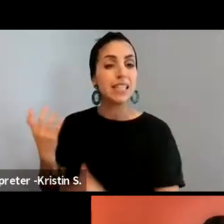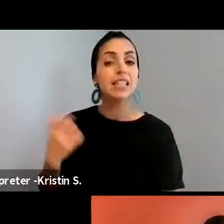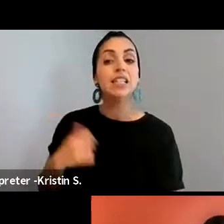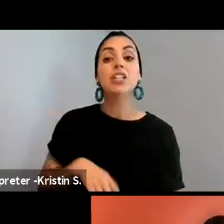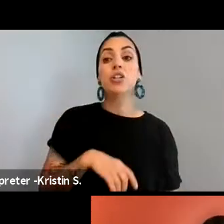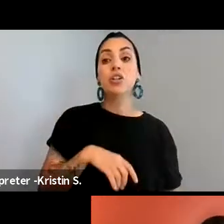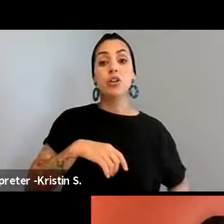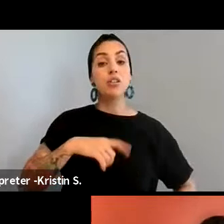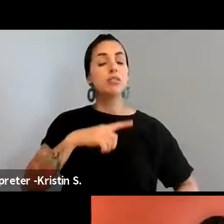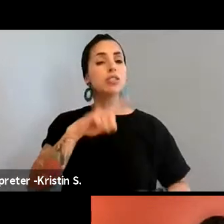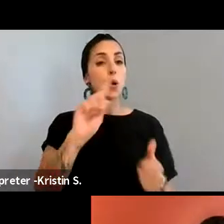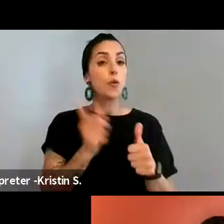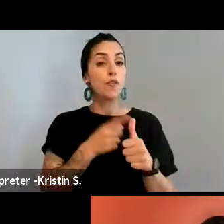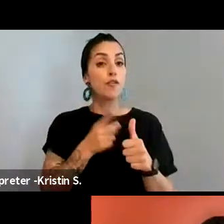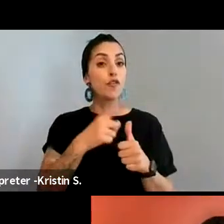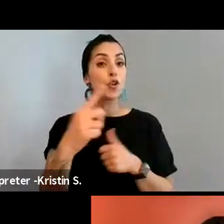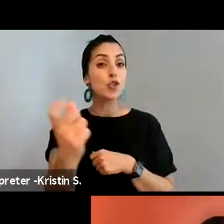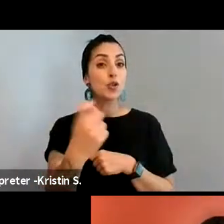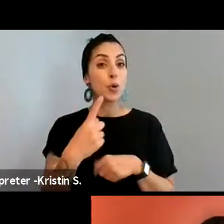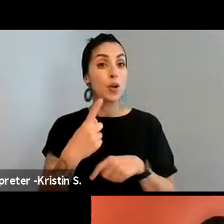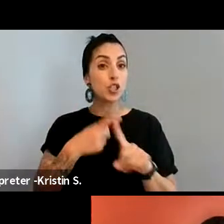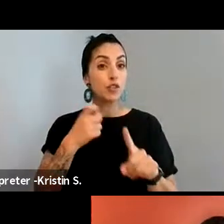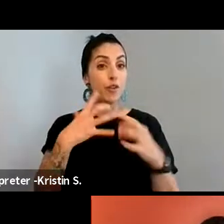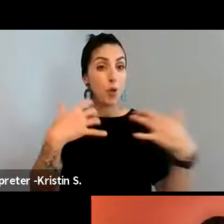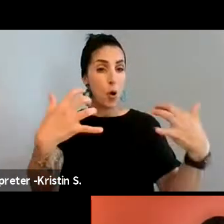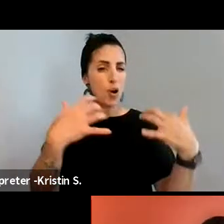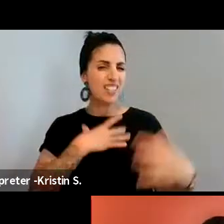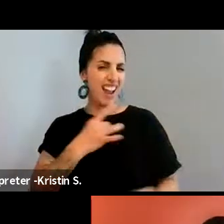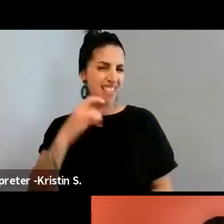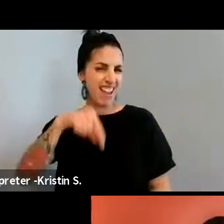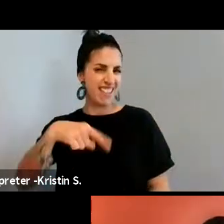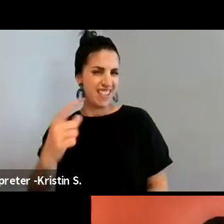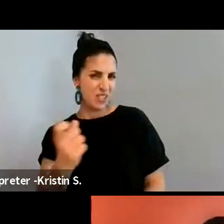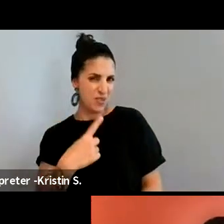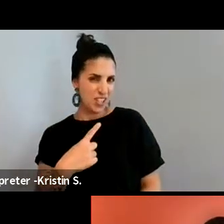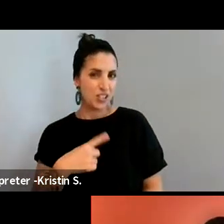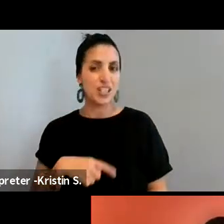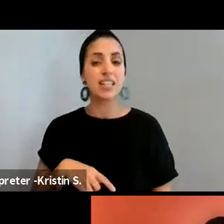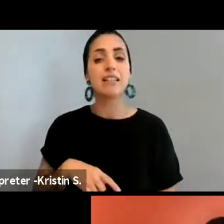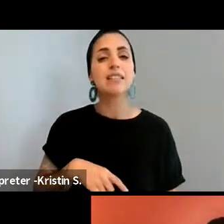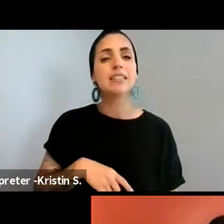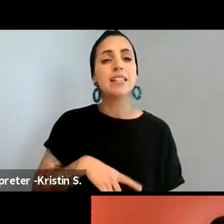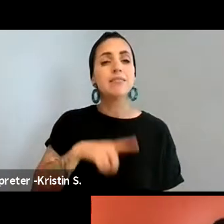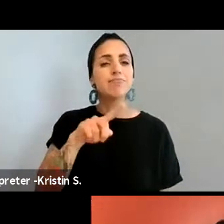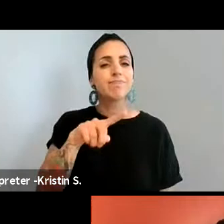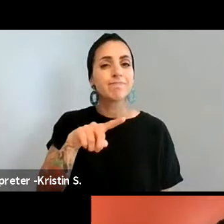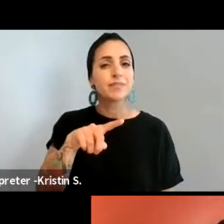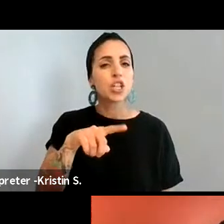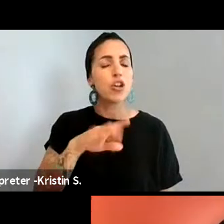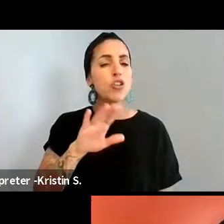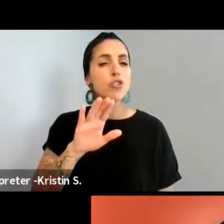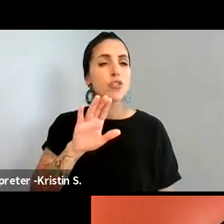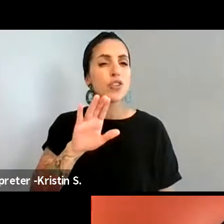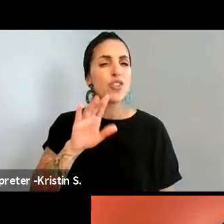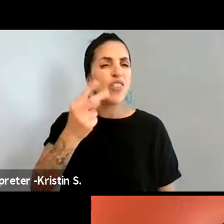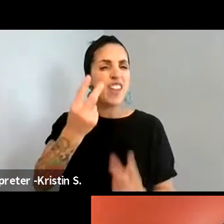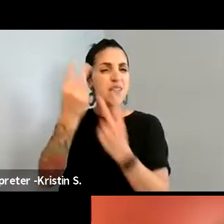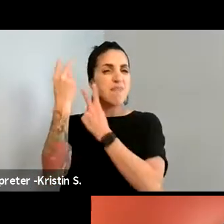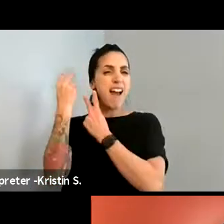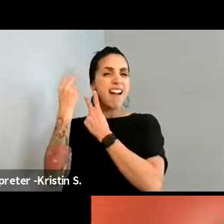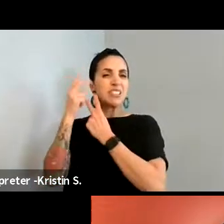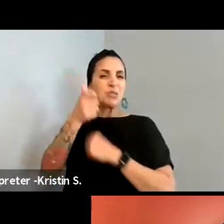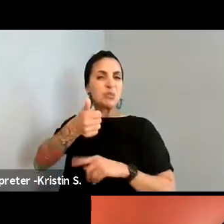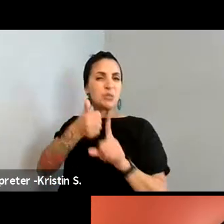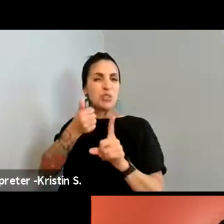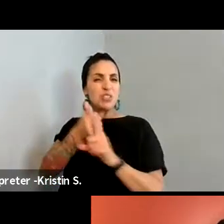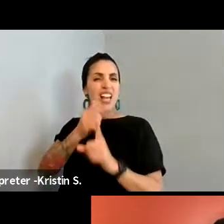I want to, and I really like this question. I have a friend who says, what would your 8-year-old self think of yourself today? And this